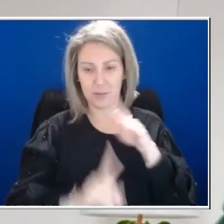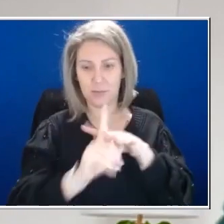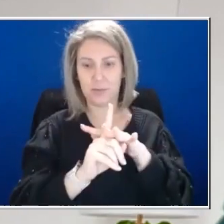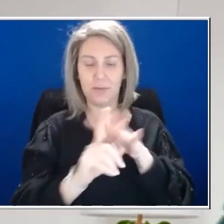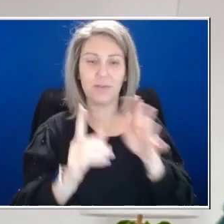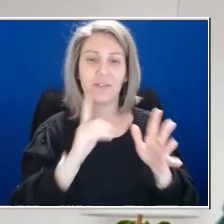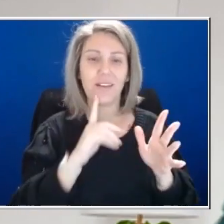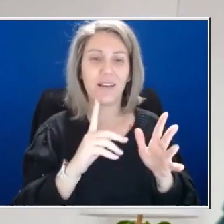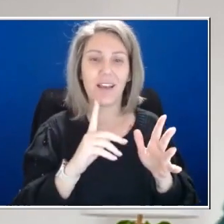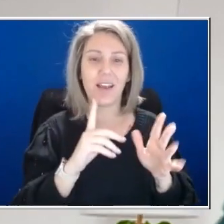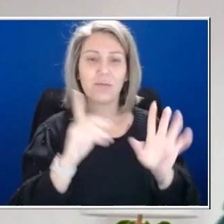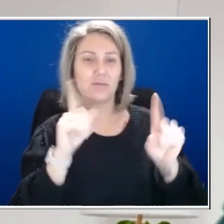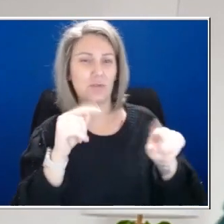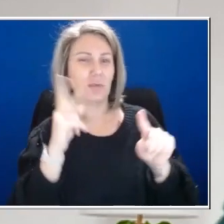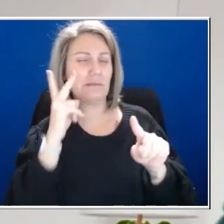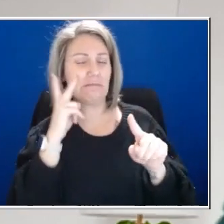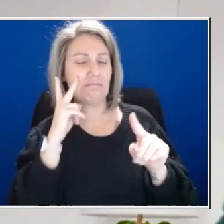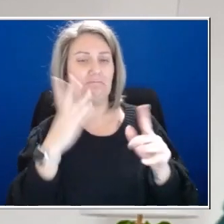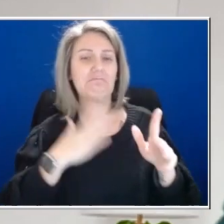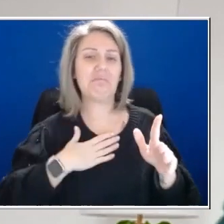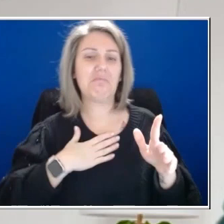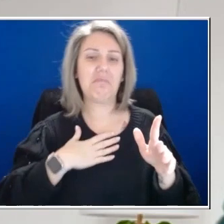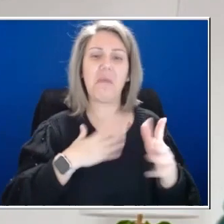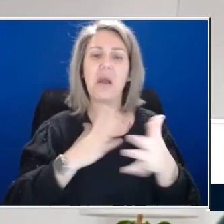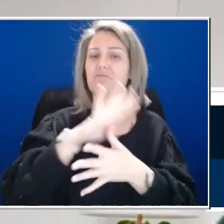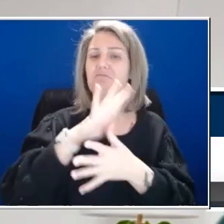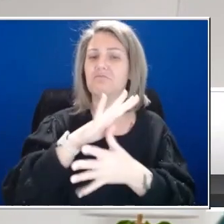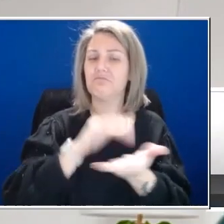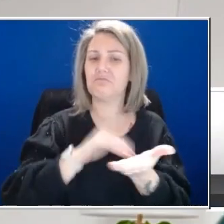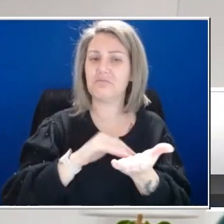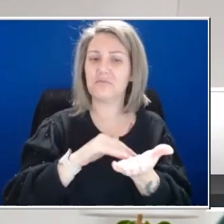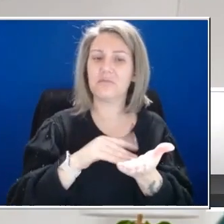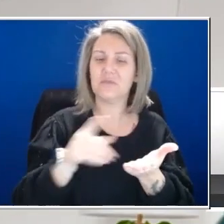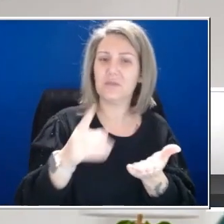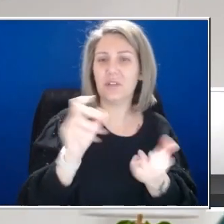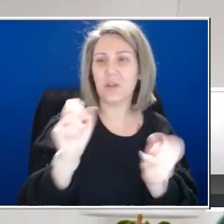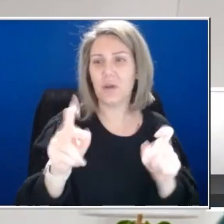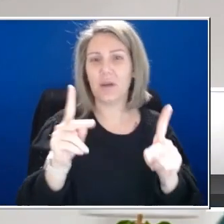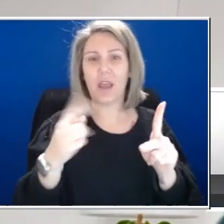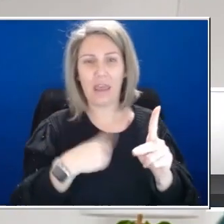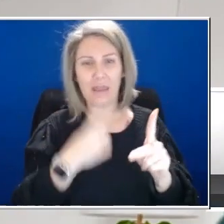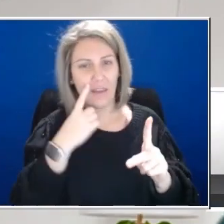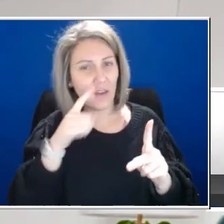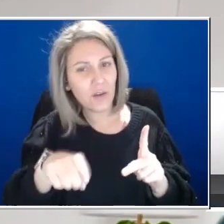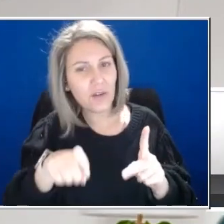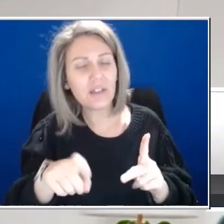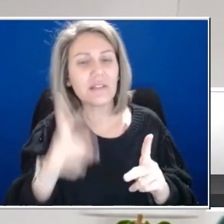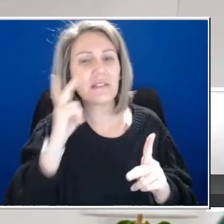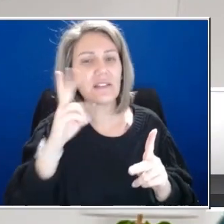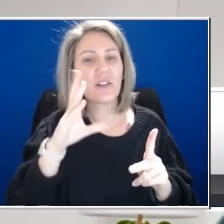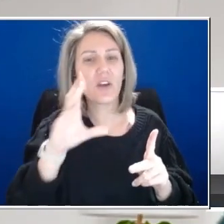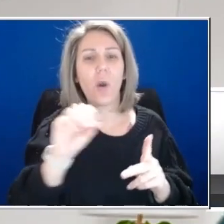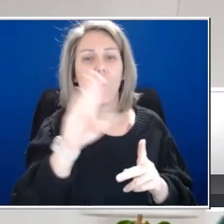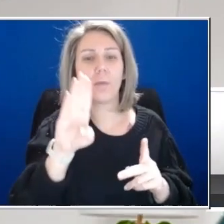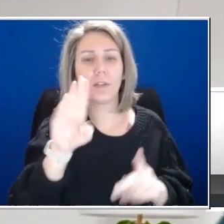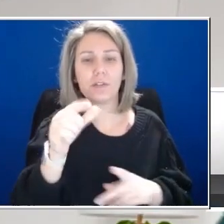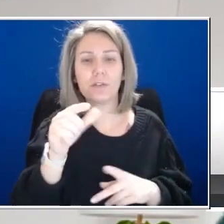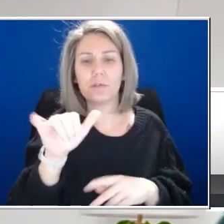I was seeing my general practice, my general physician, and he was like, okay, we're at the time where I think you need to go see your OBGYN